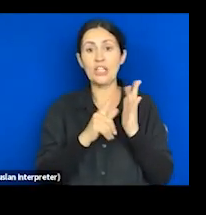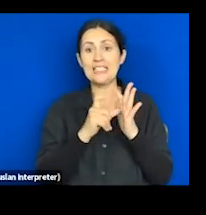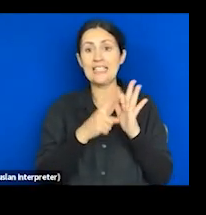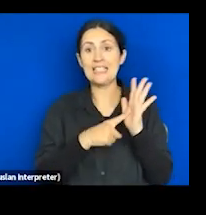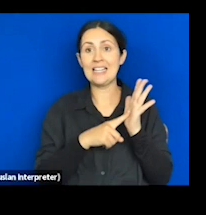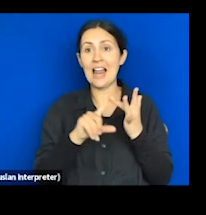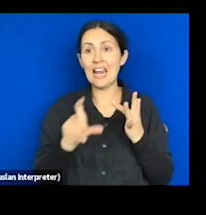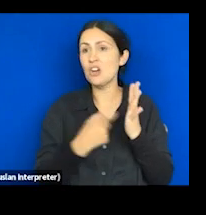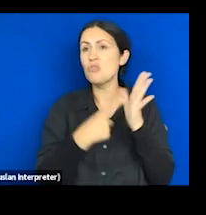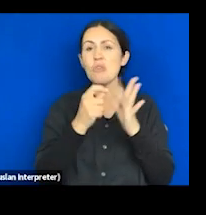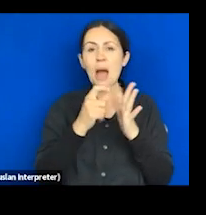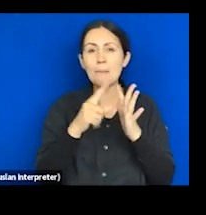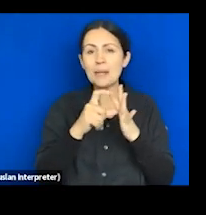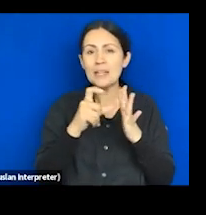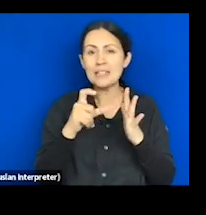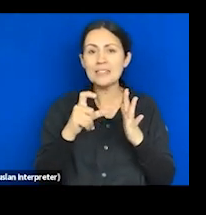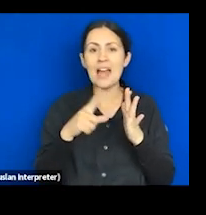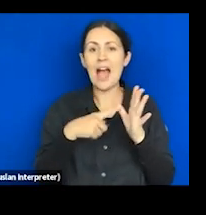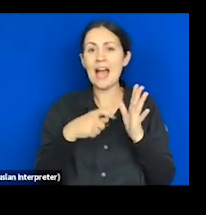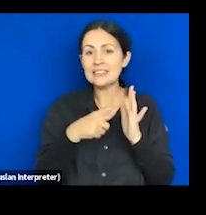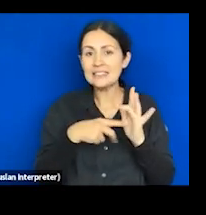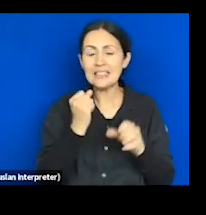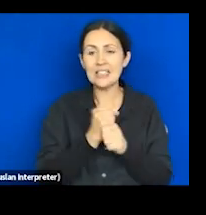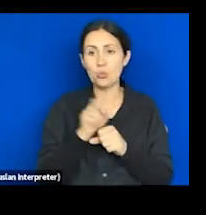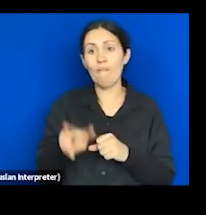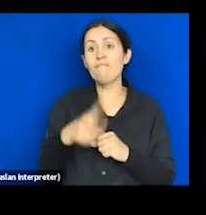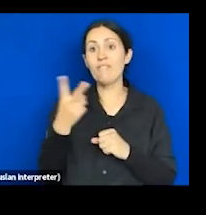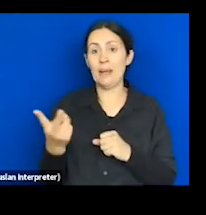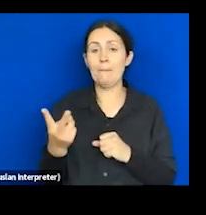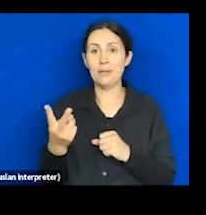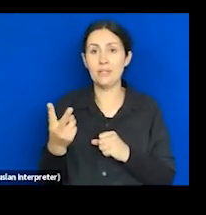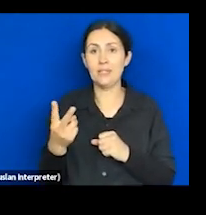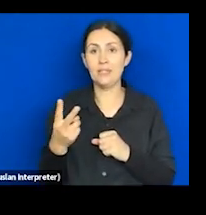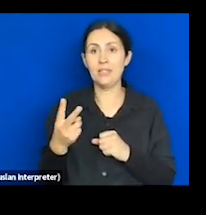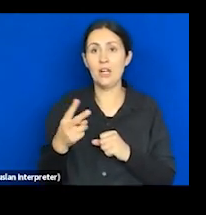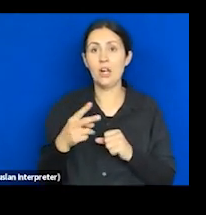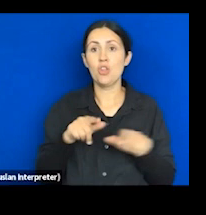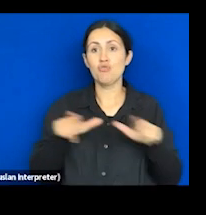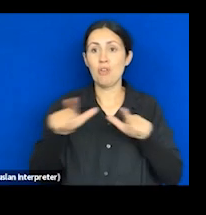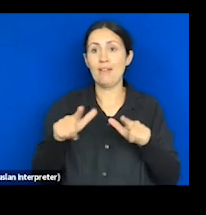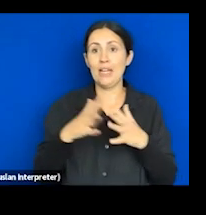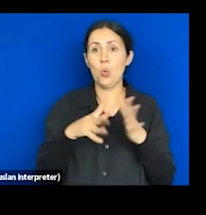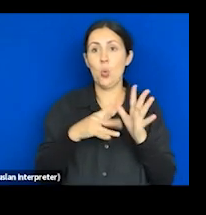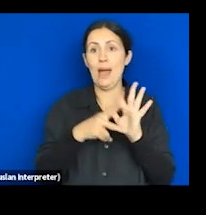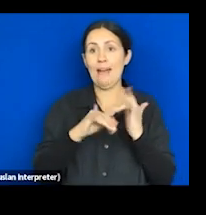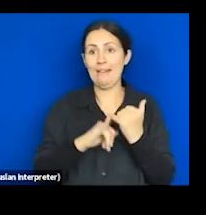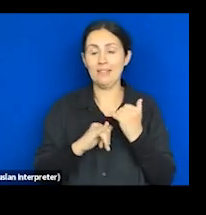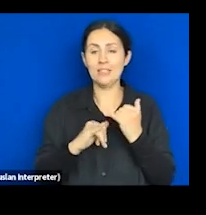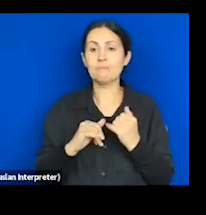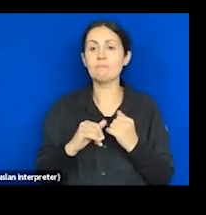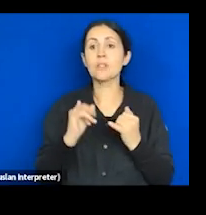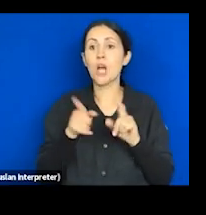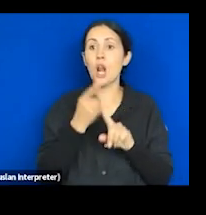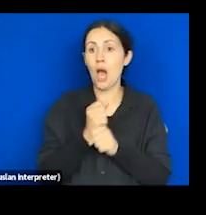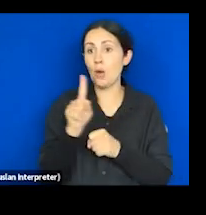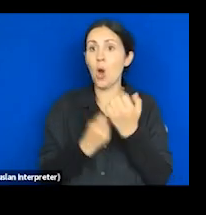rapid acting, we'd see a flip in the direction of the traveling waves, akin to what you see when someone opens their eyes and actually